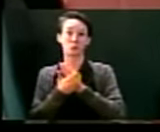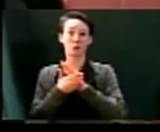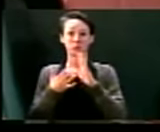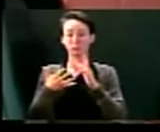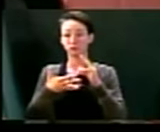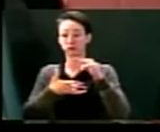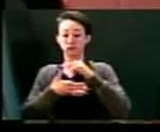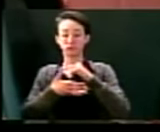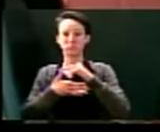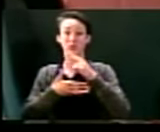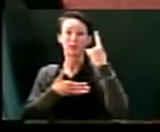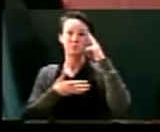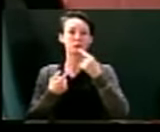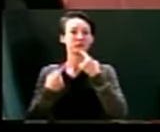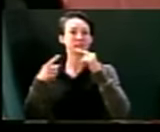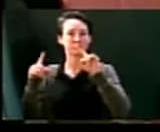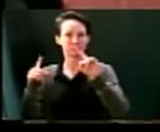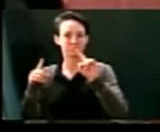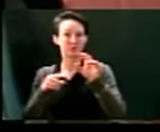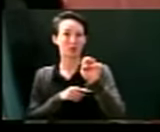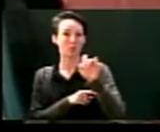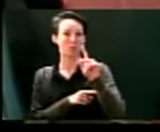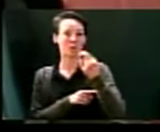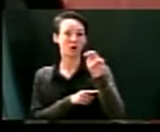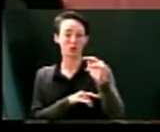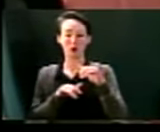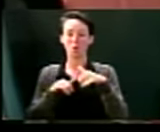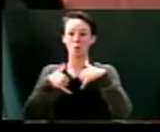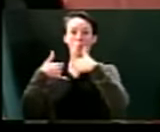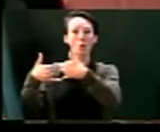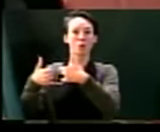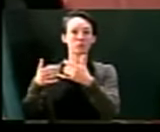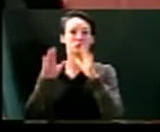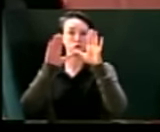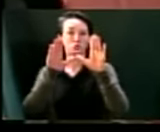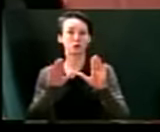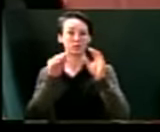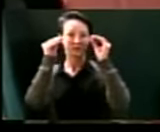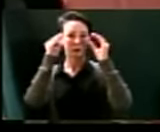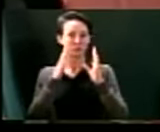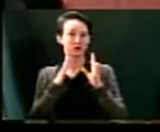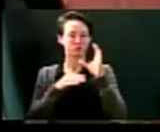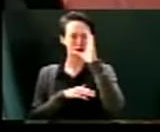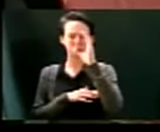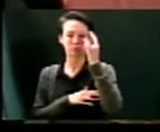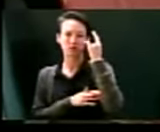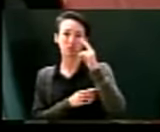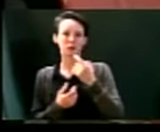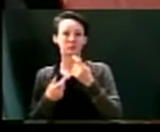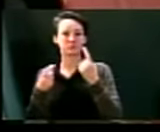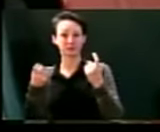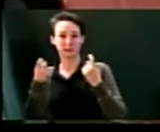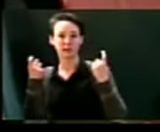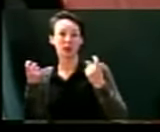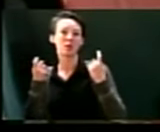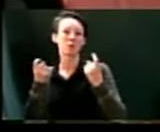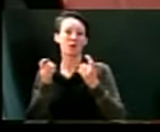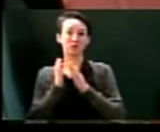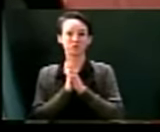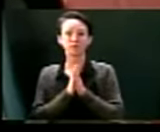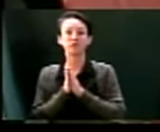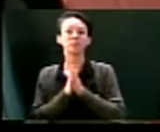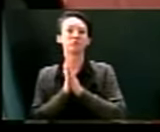Milken Family Foundation rewards great teachers, thankfully. They seek to celebrate, elevate, and activate those innovators